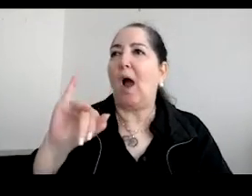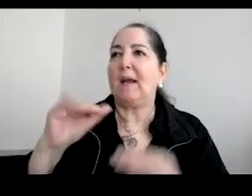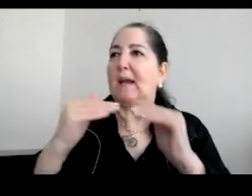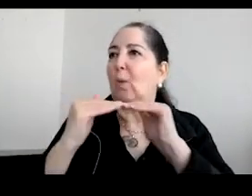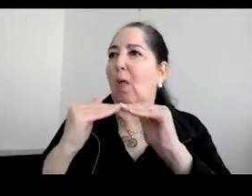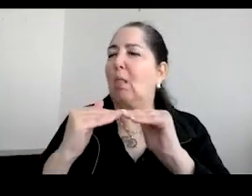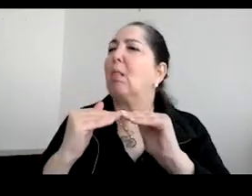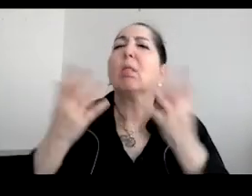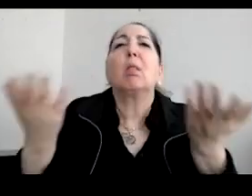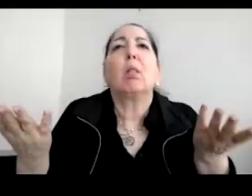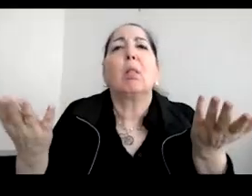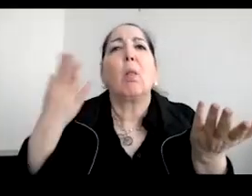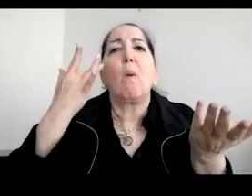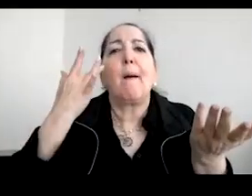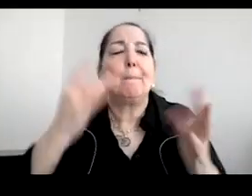Yeah, so a lot of that,